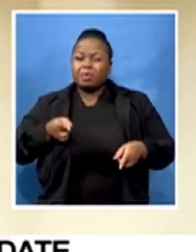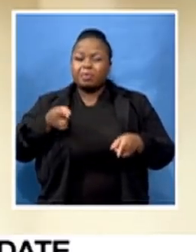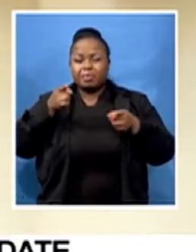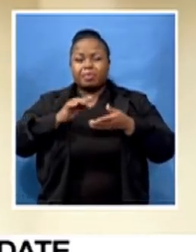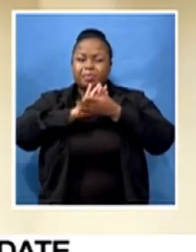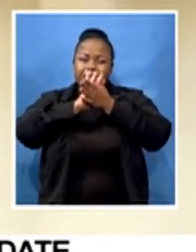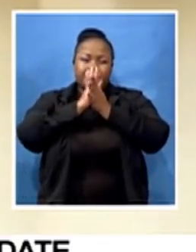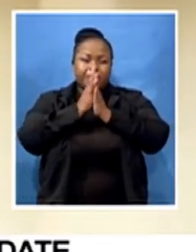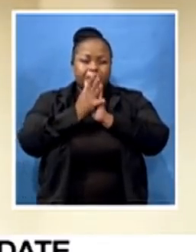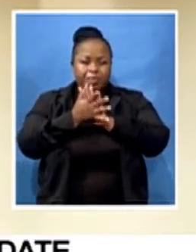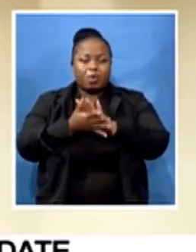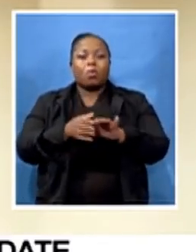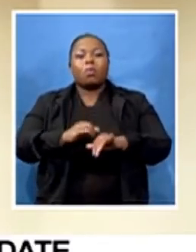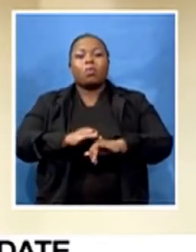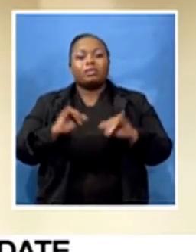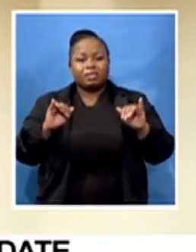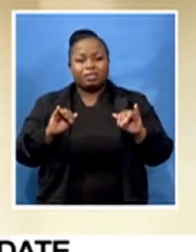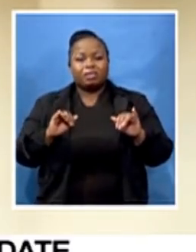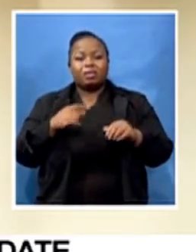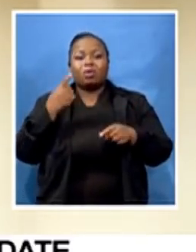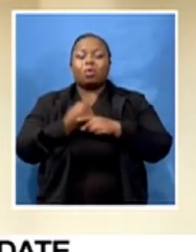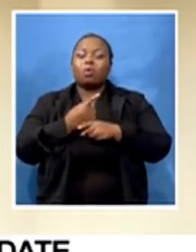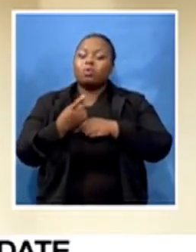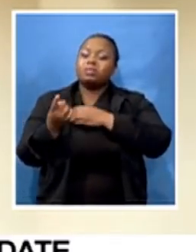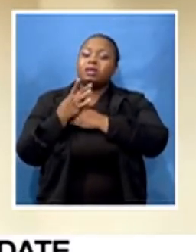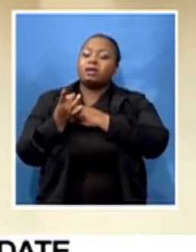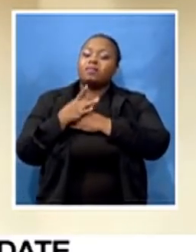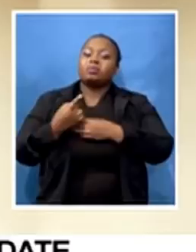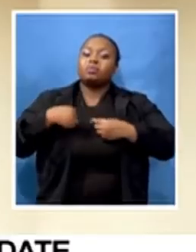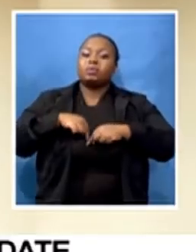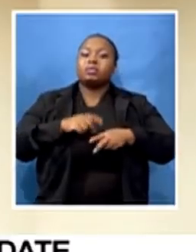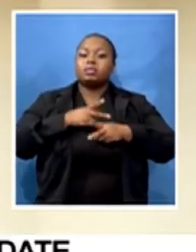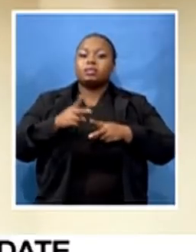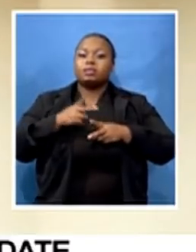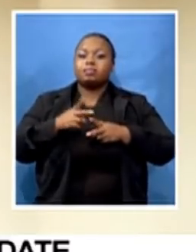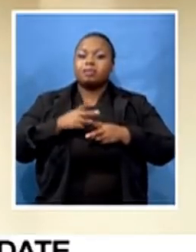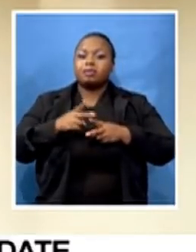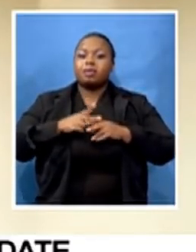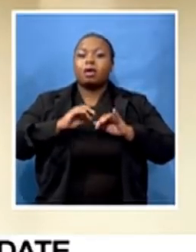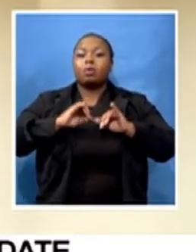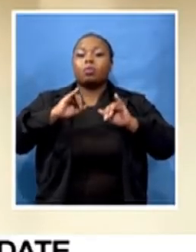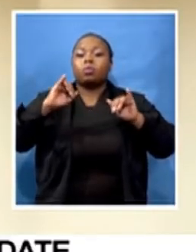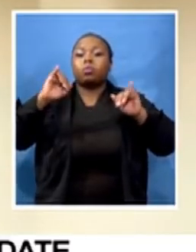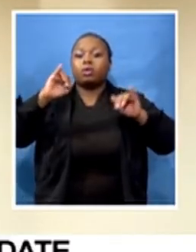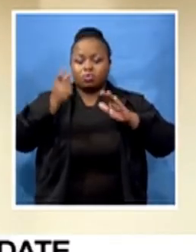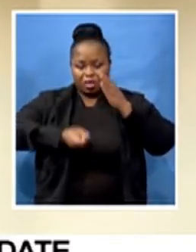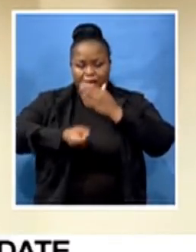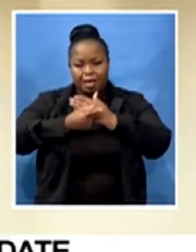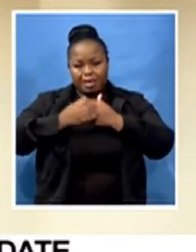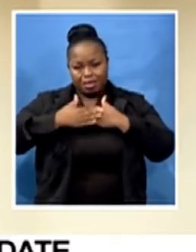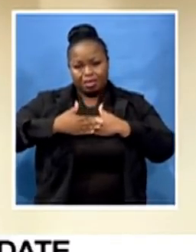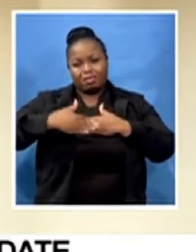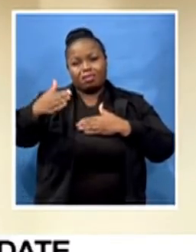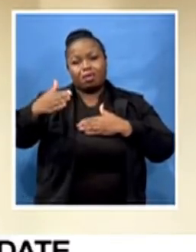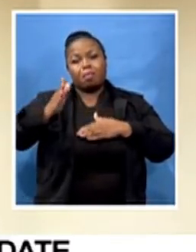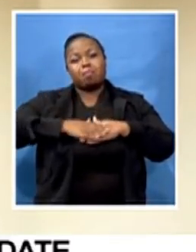worst. This briefing will elaborate on these matters. Our